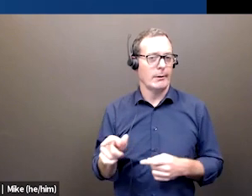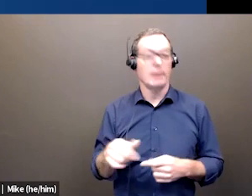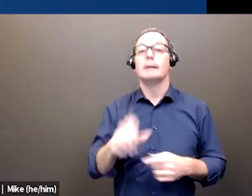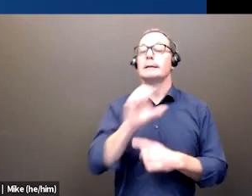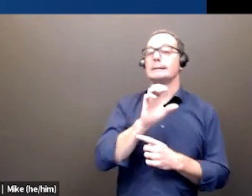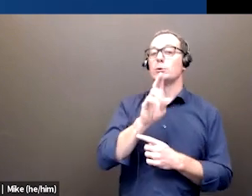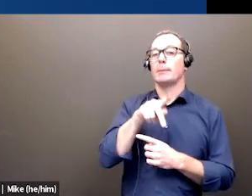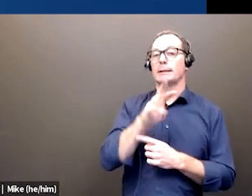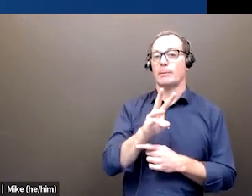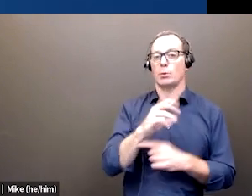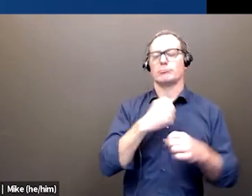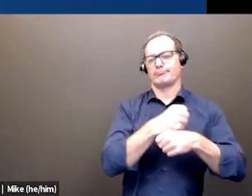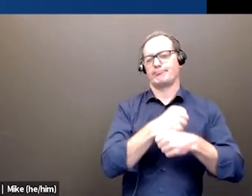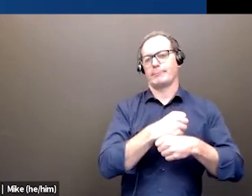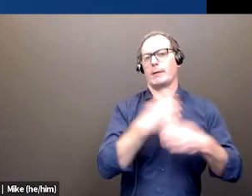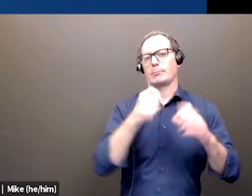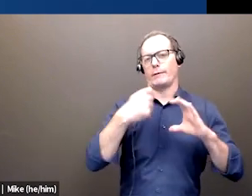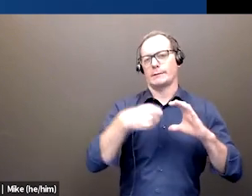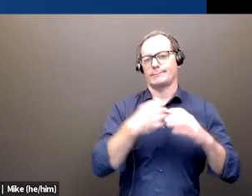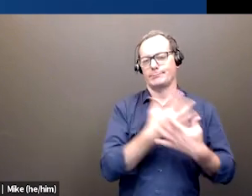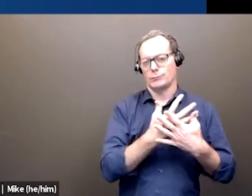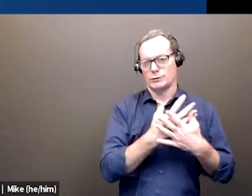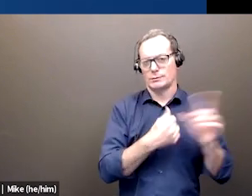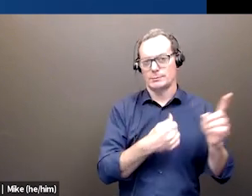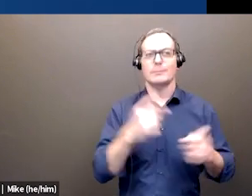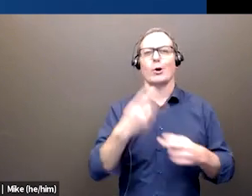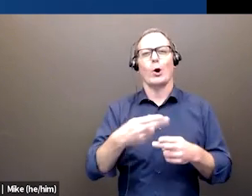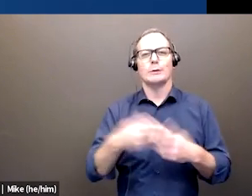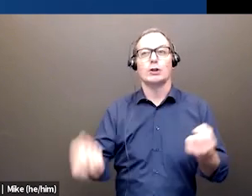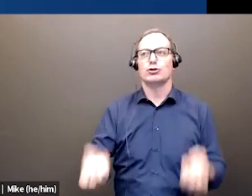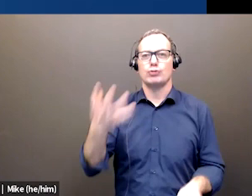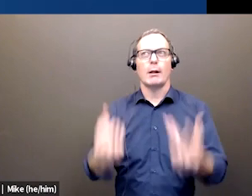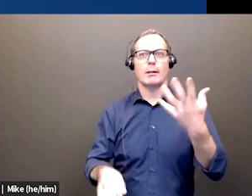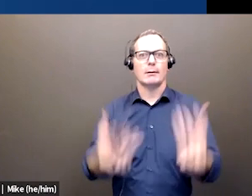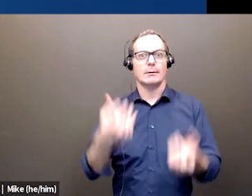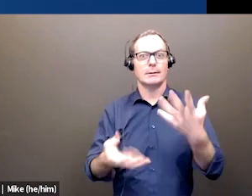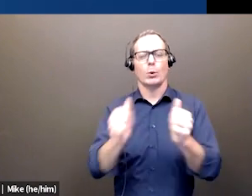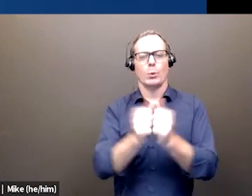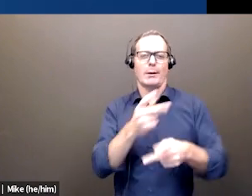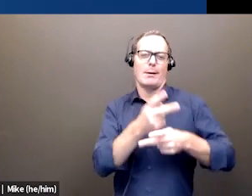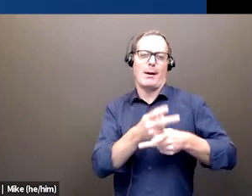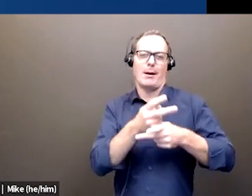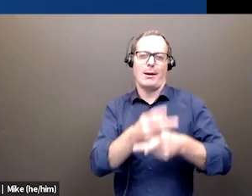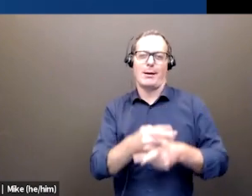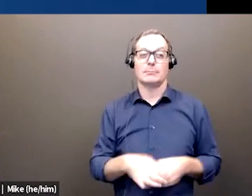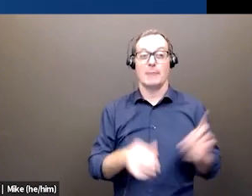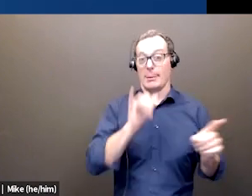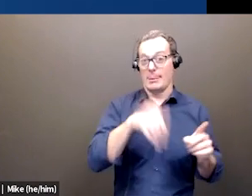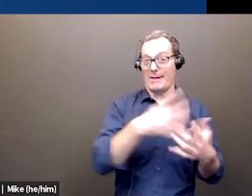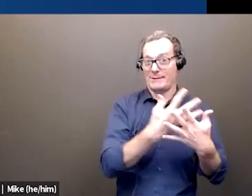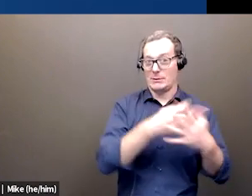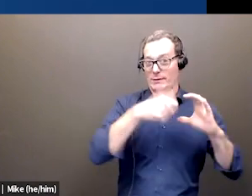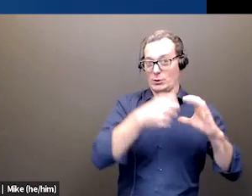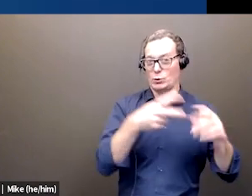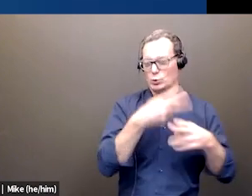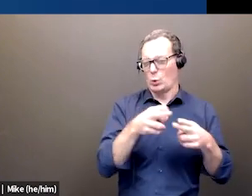a video called Juggling with Care. This video was accompanied by a discussion guide about the